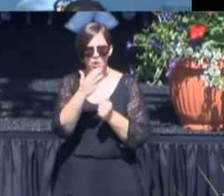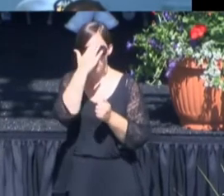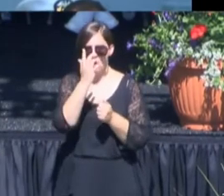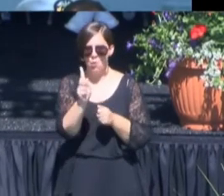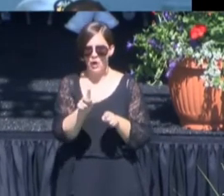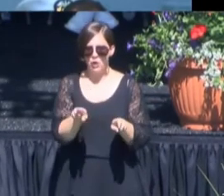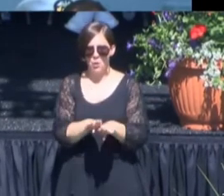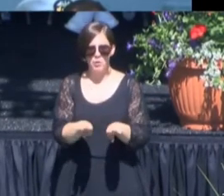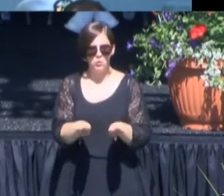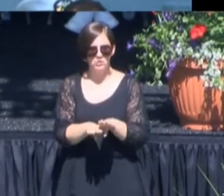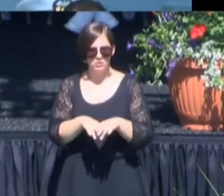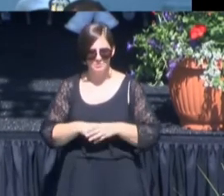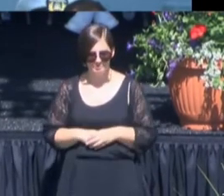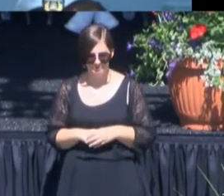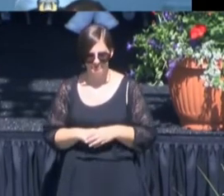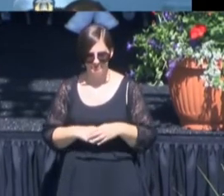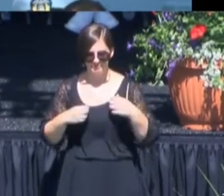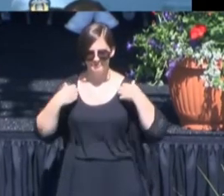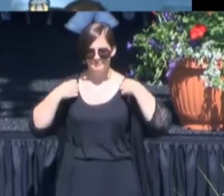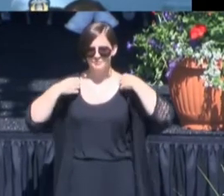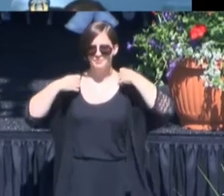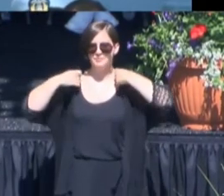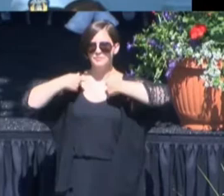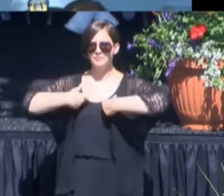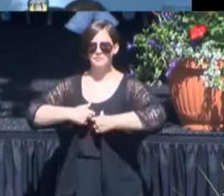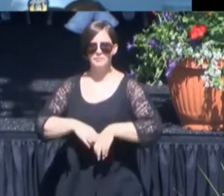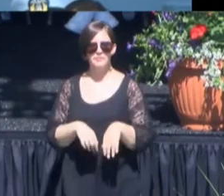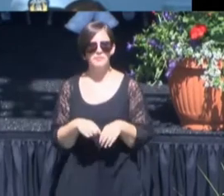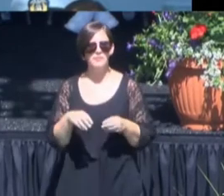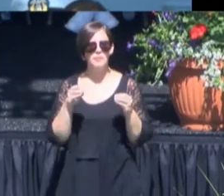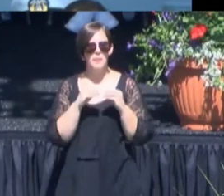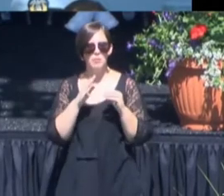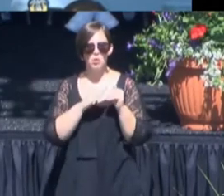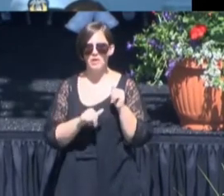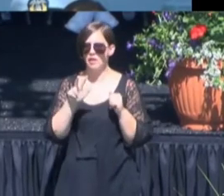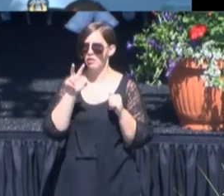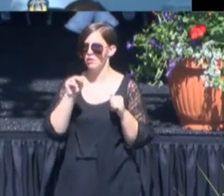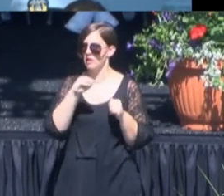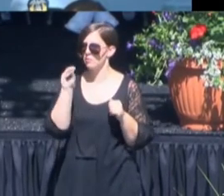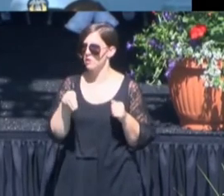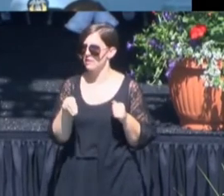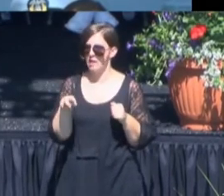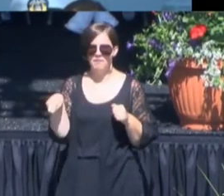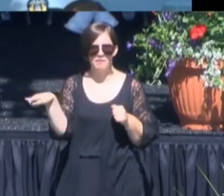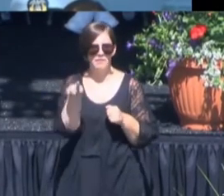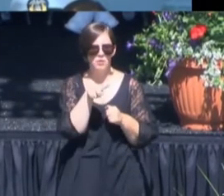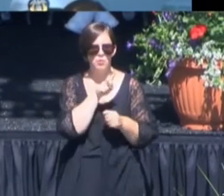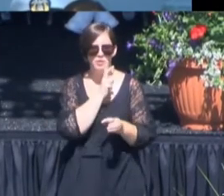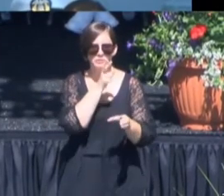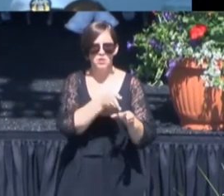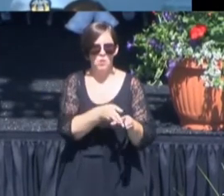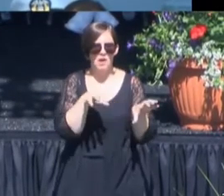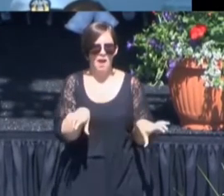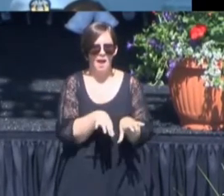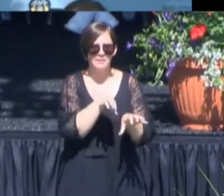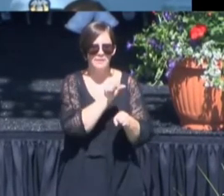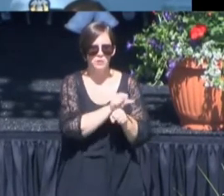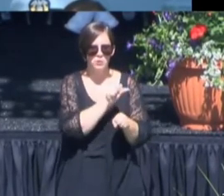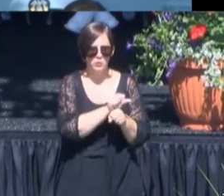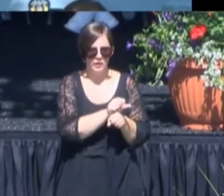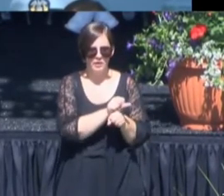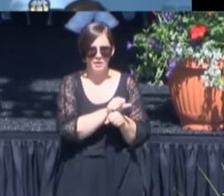are. Now, my fine young folks, more than 30% of this class will go into active duty in the armed forces, but